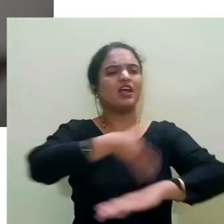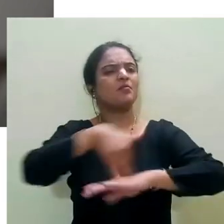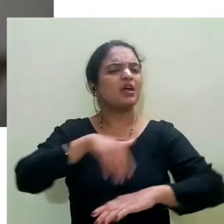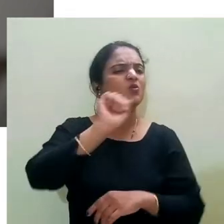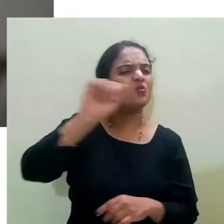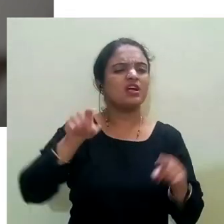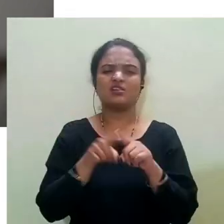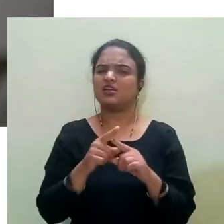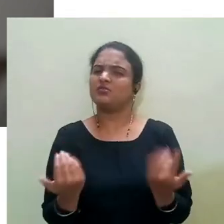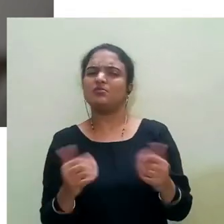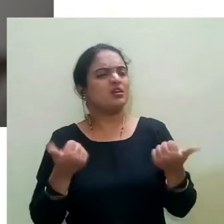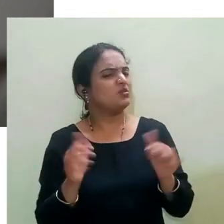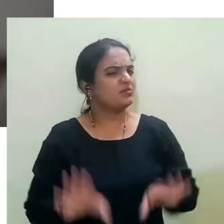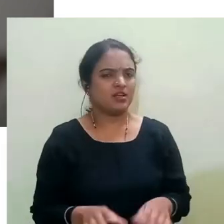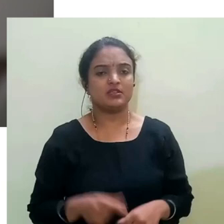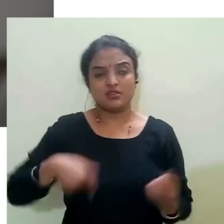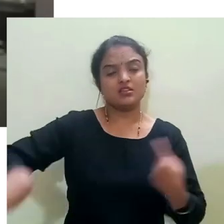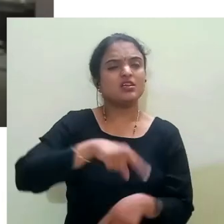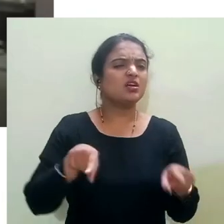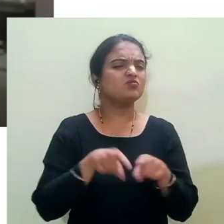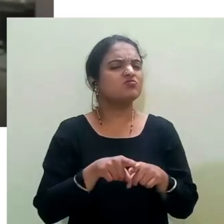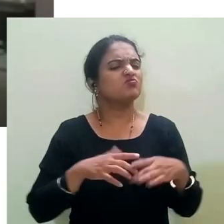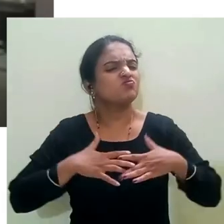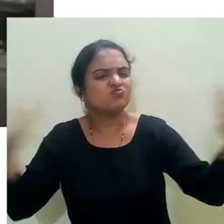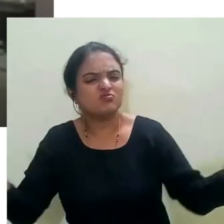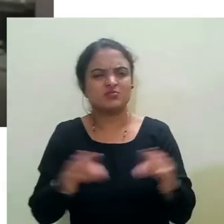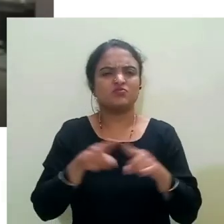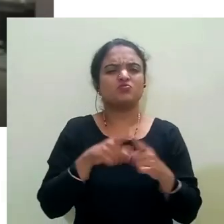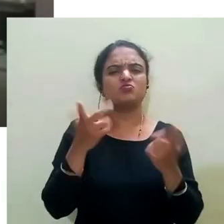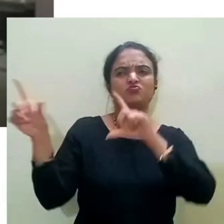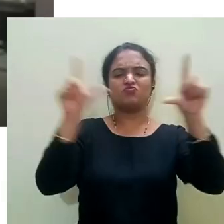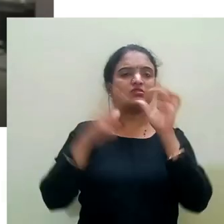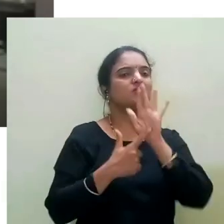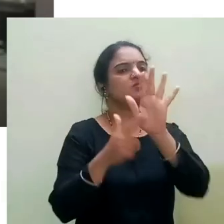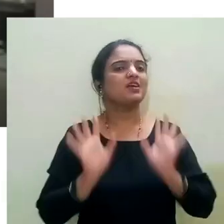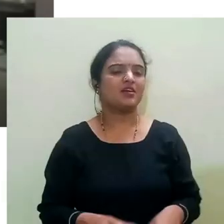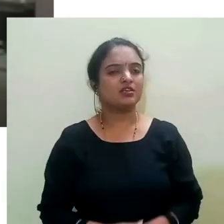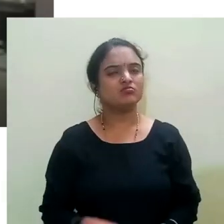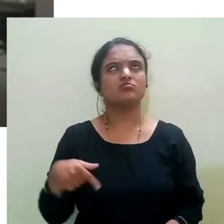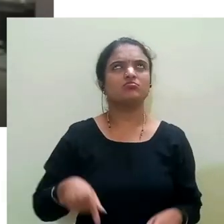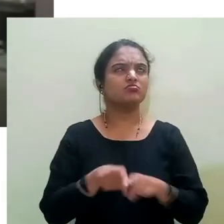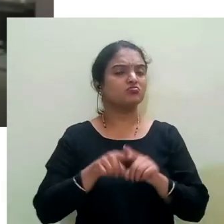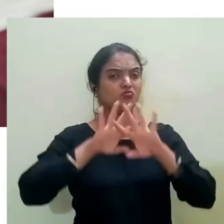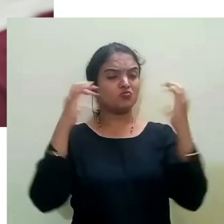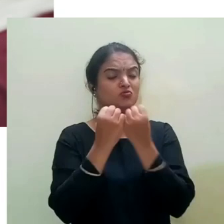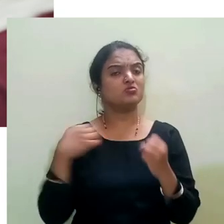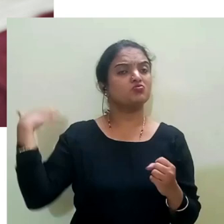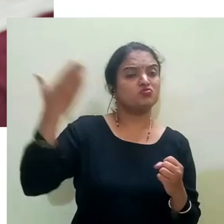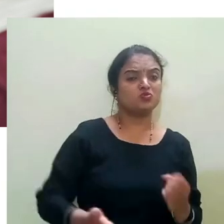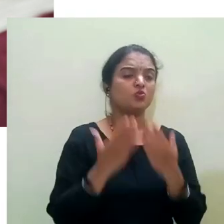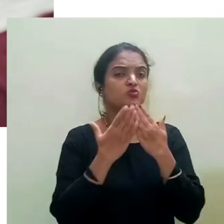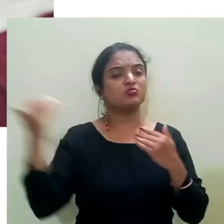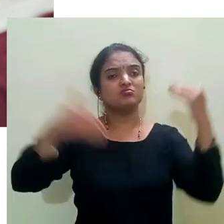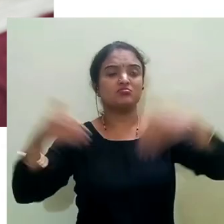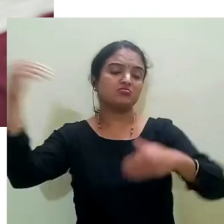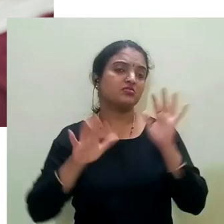groups, backgrounds, as well as learning abilities, and develop programs that draw from the vast range of the collection. We have been